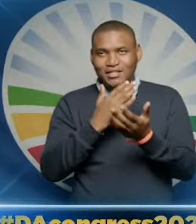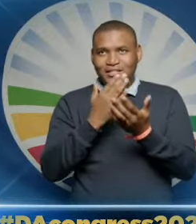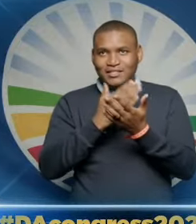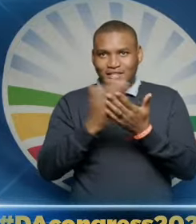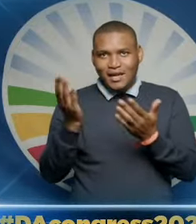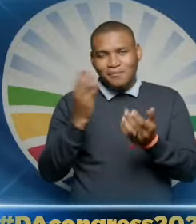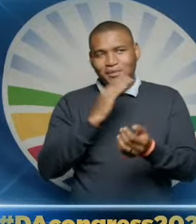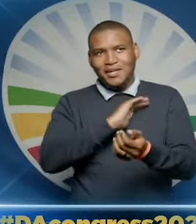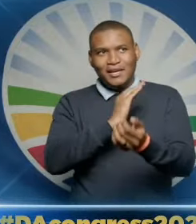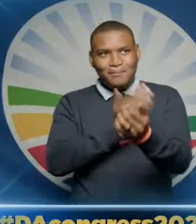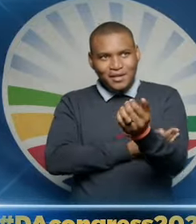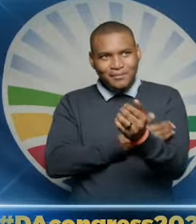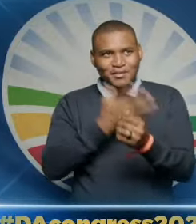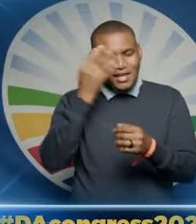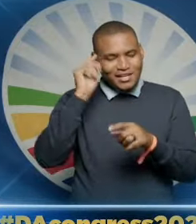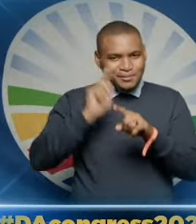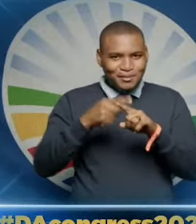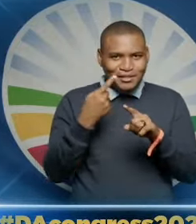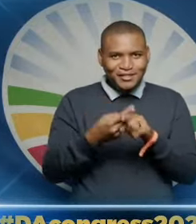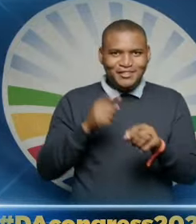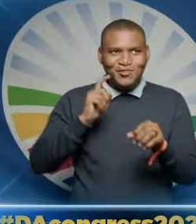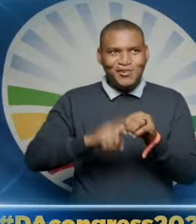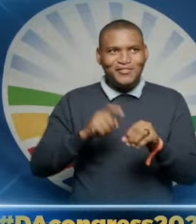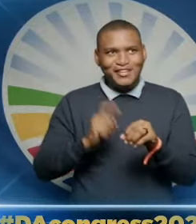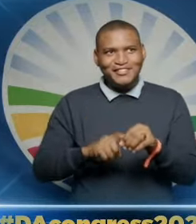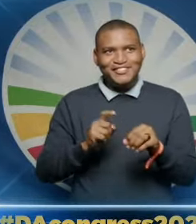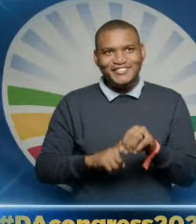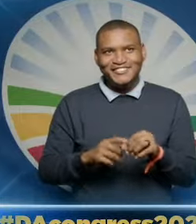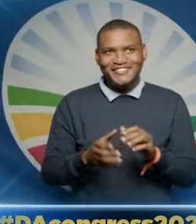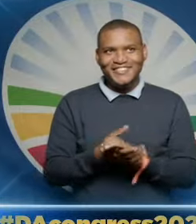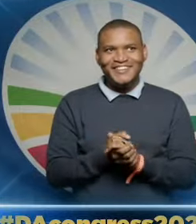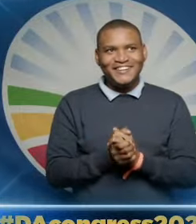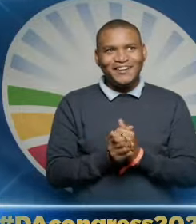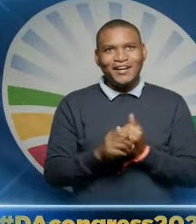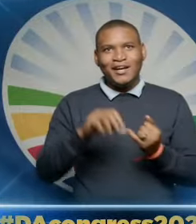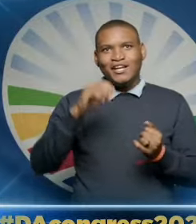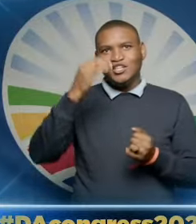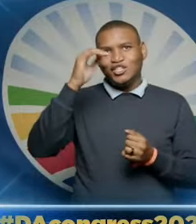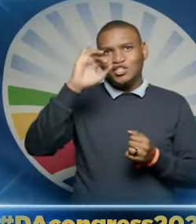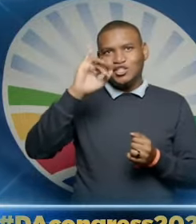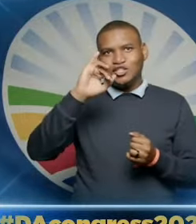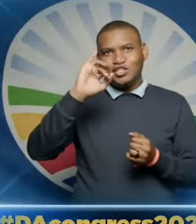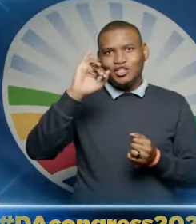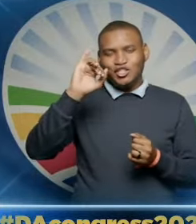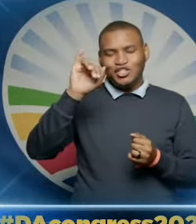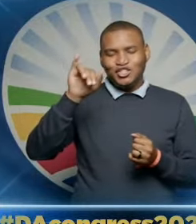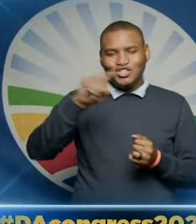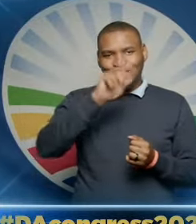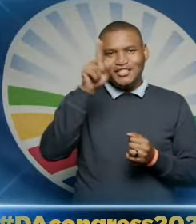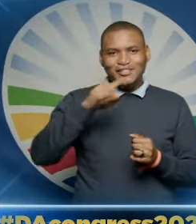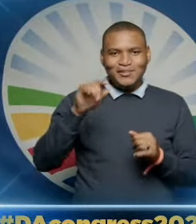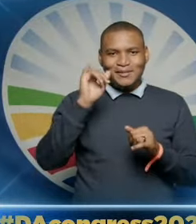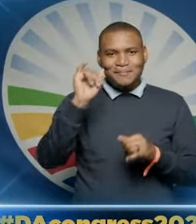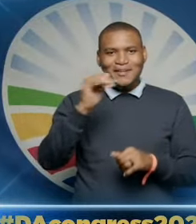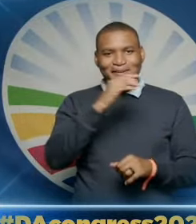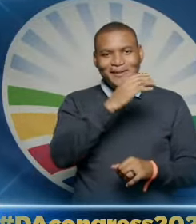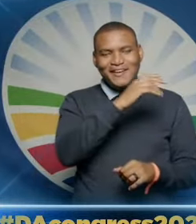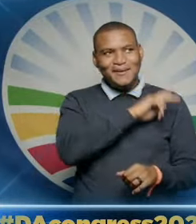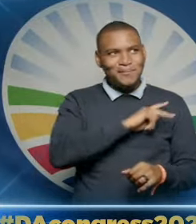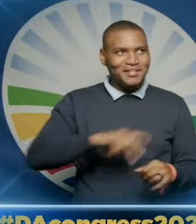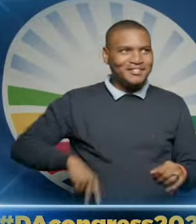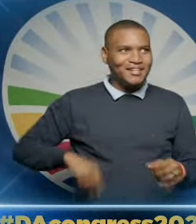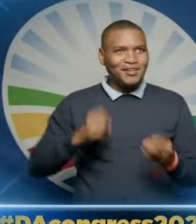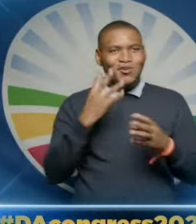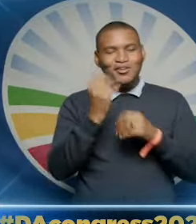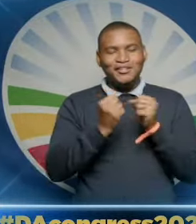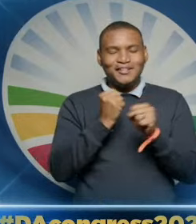capability, experience, and qualifications. Jacob Zuma was a horrible president with all his years in the